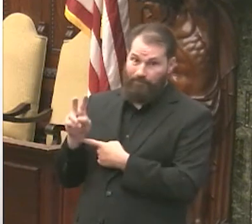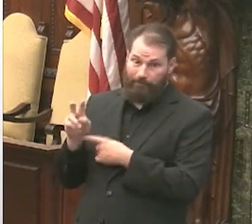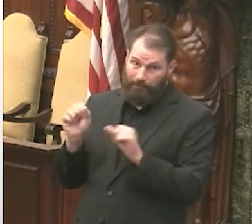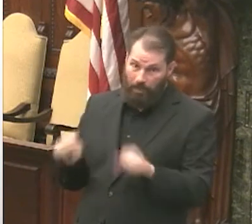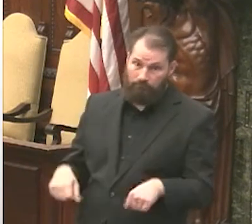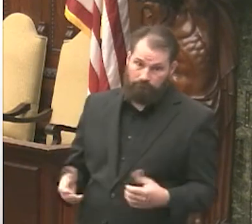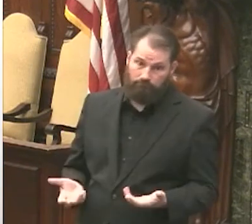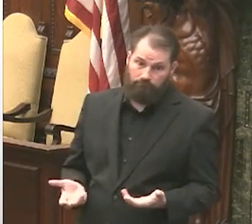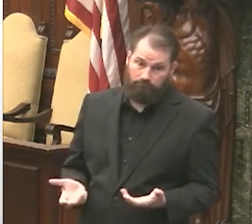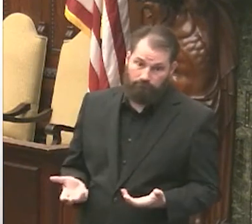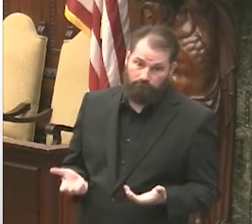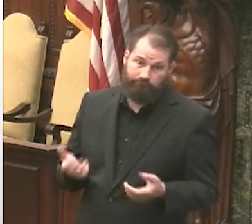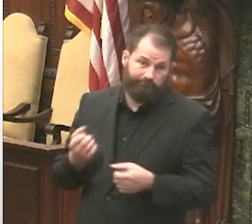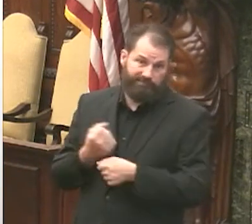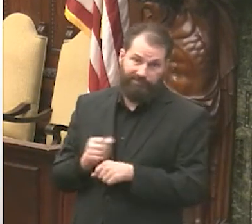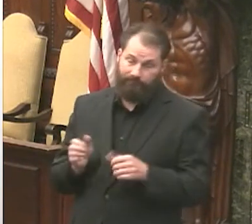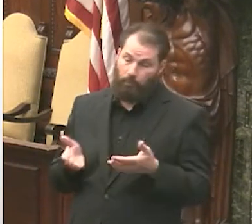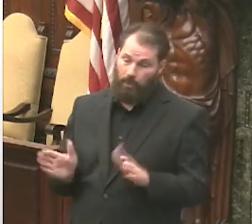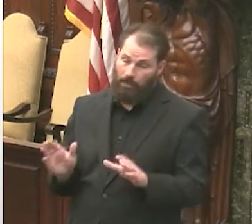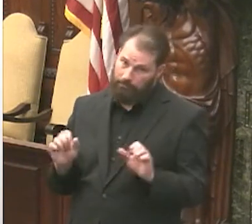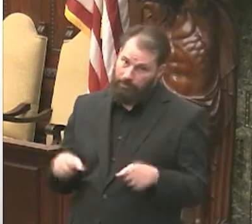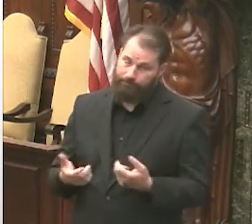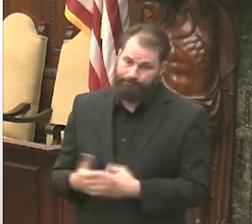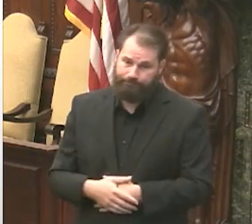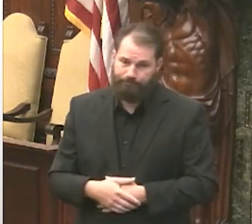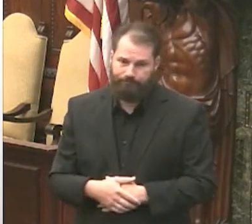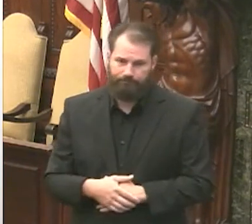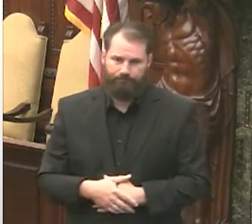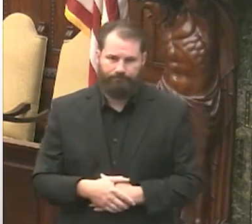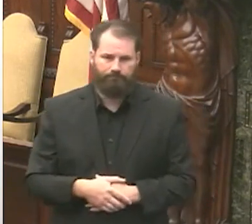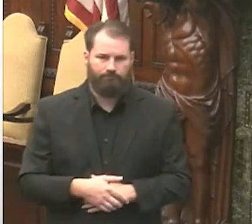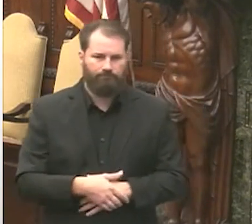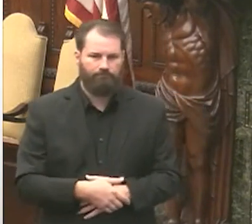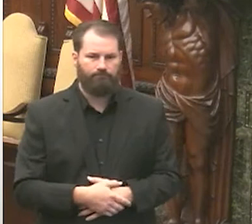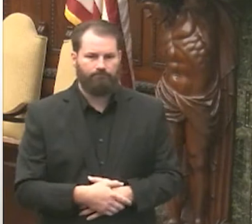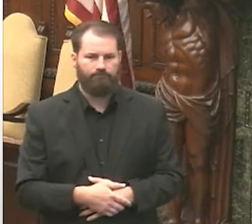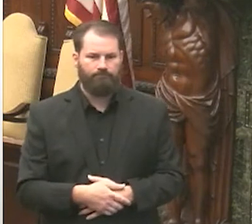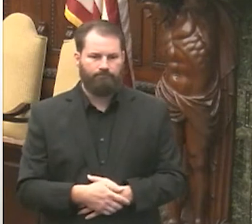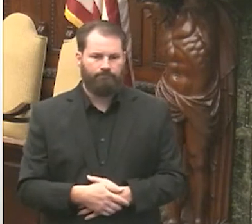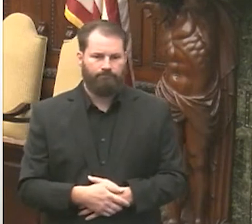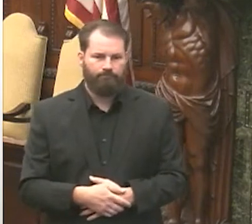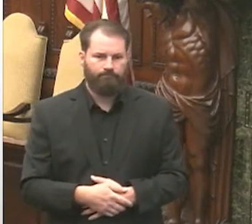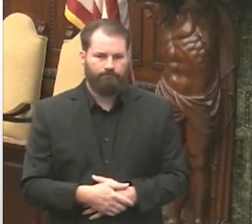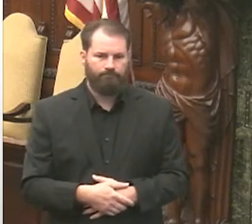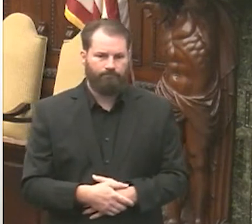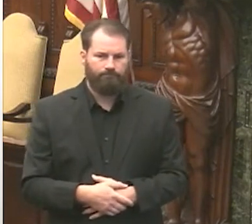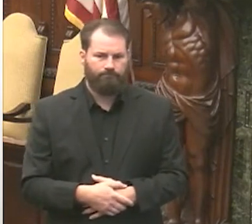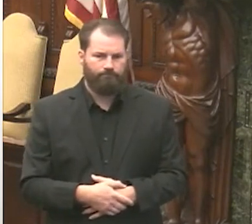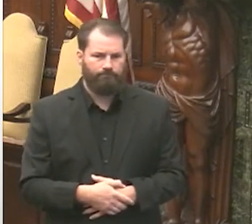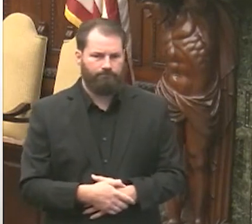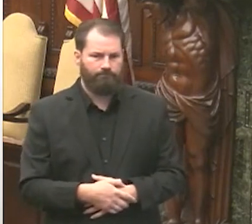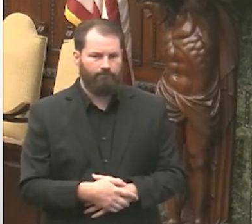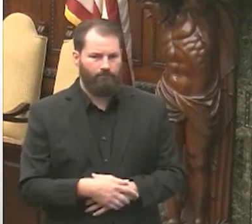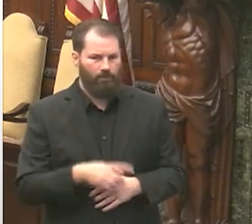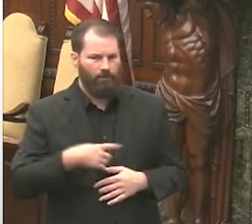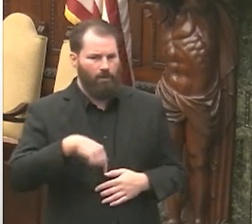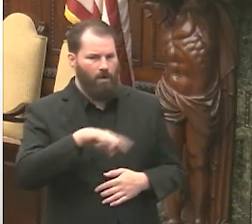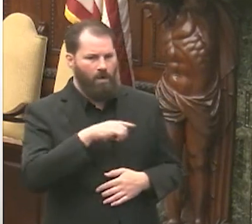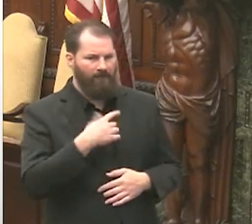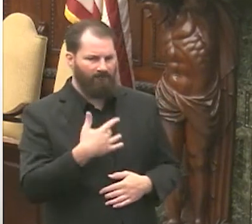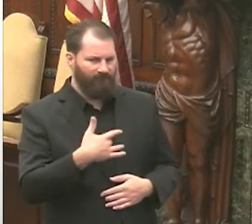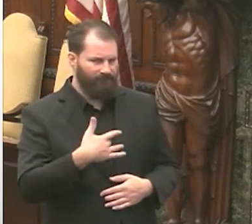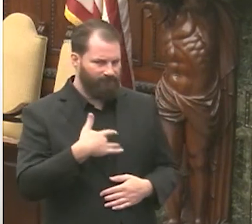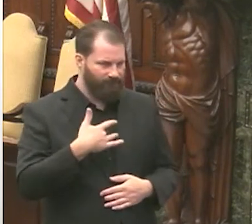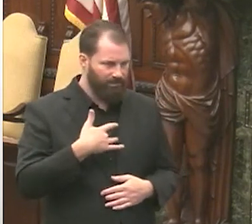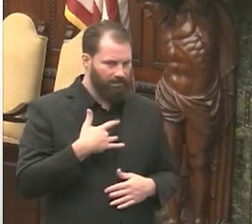way. All right. And my last question is, listen, we're all encouraged by the positive trends and